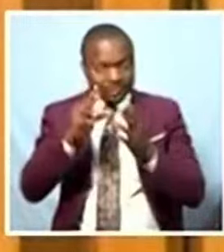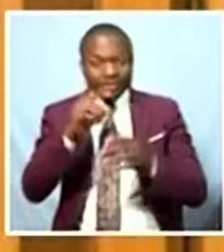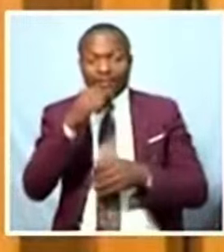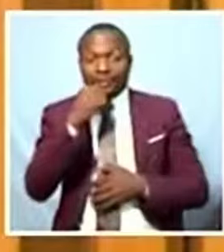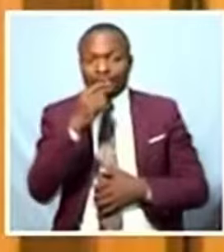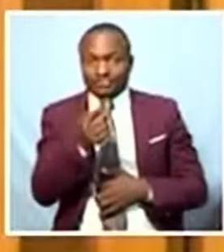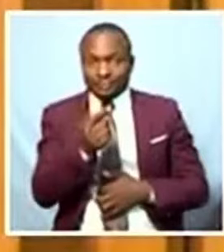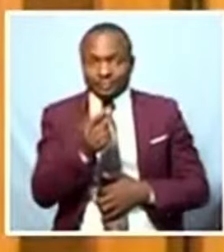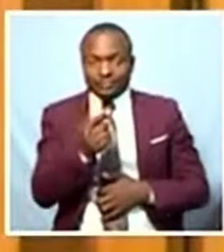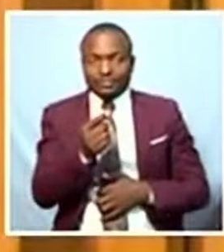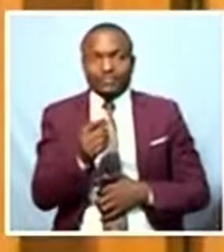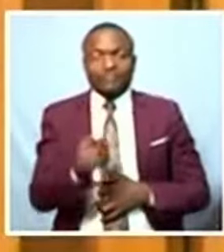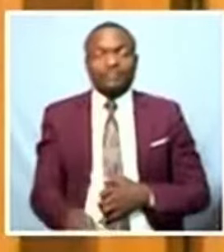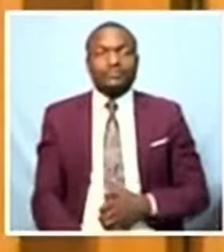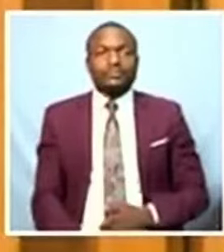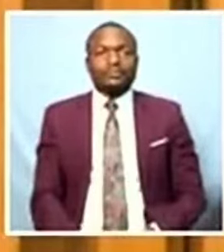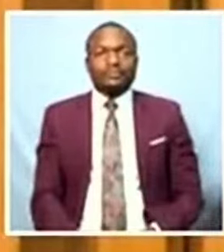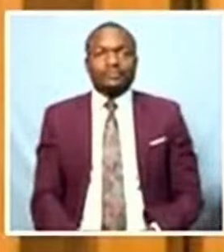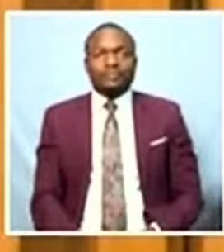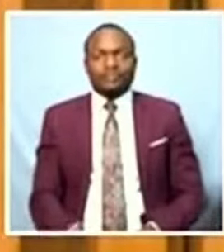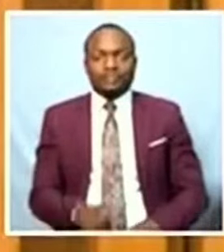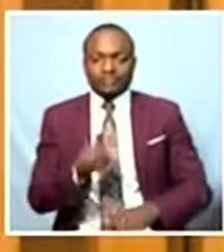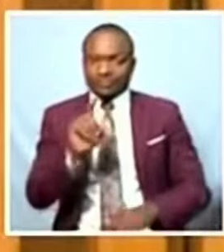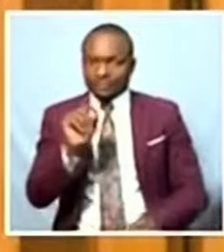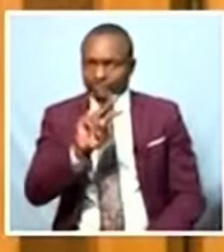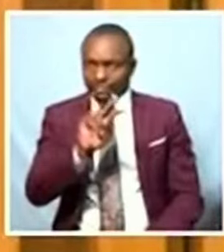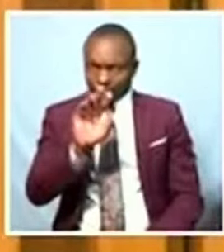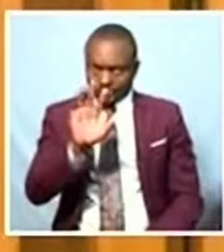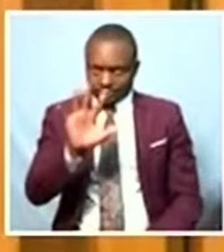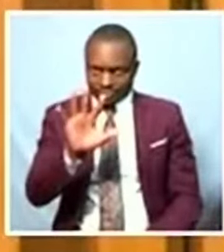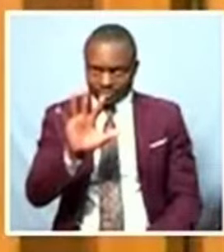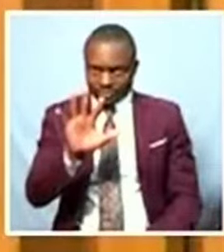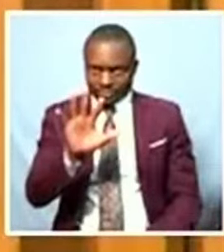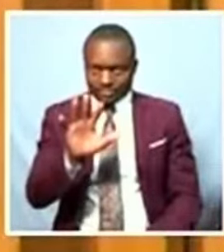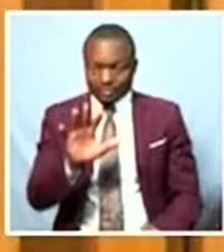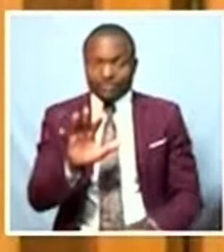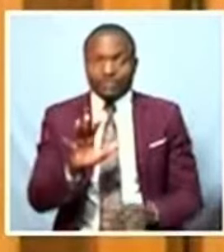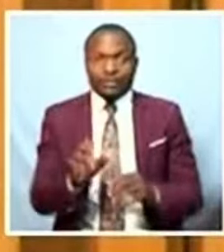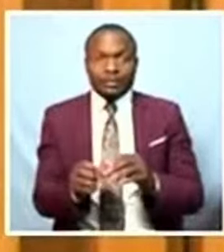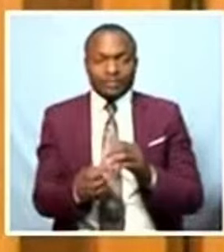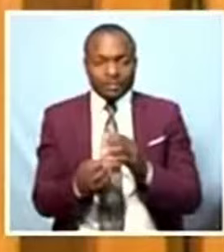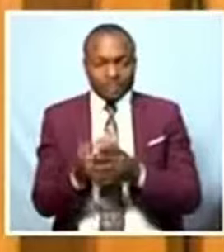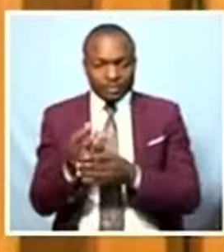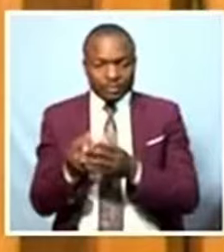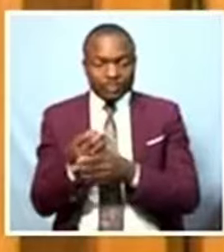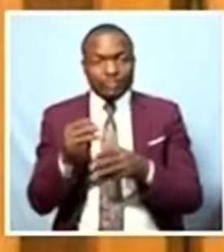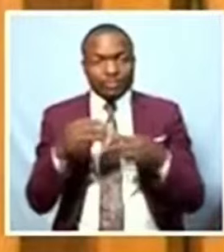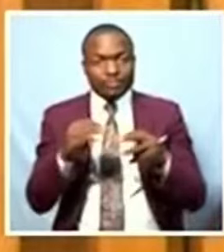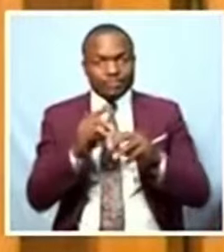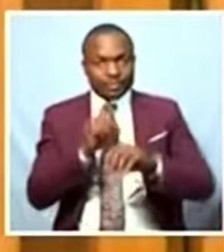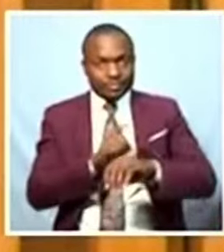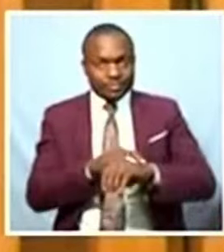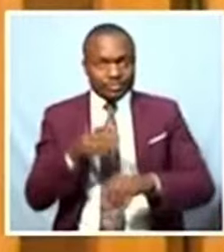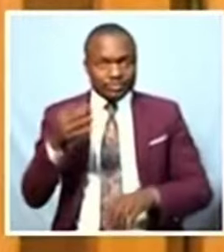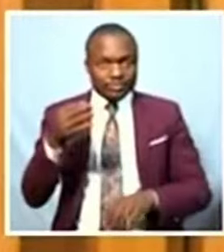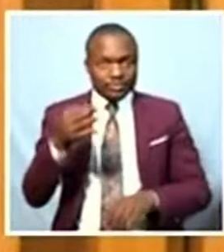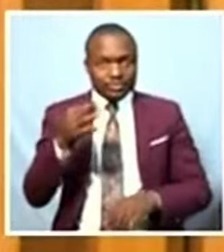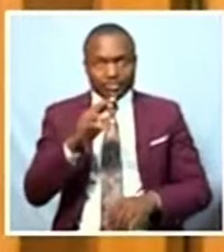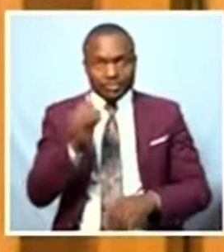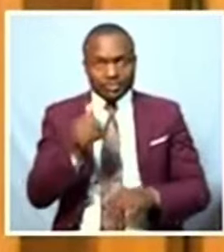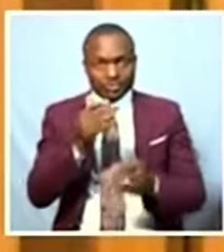statement began by stating that during the 2025 crop marketing season, the FRA had planned to purchase